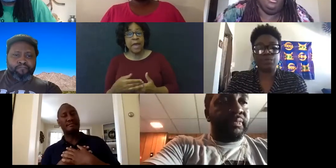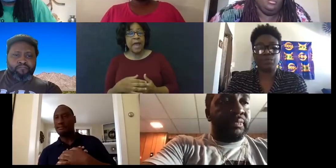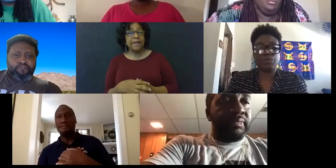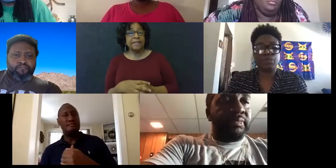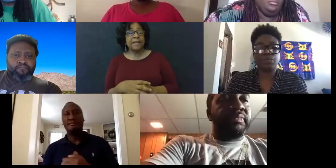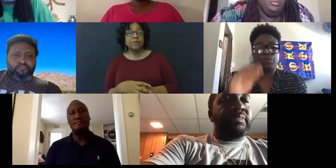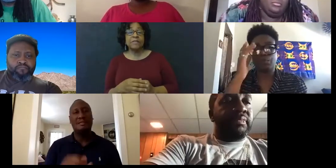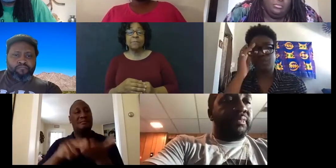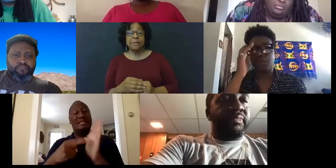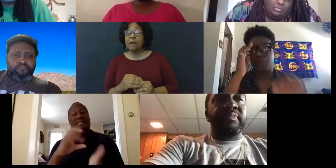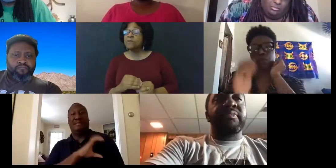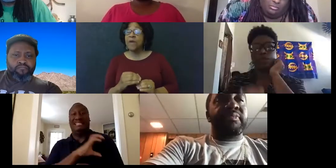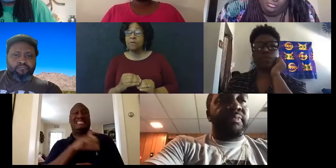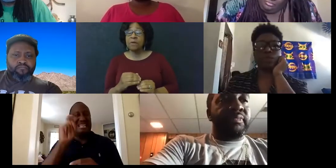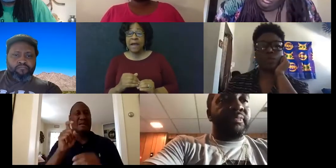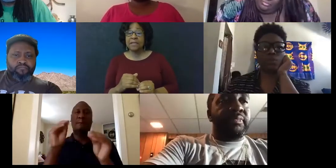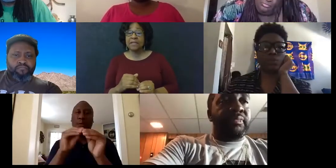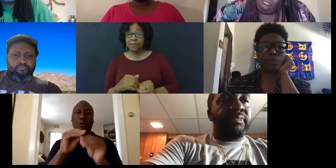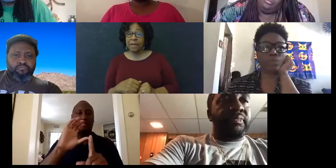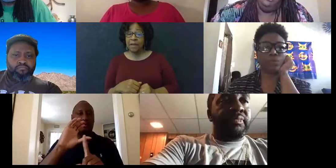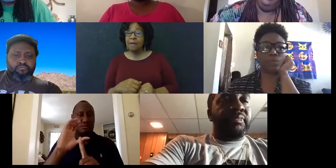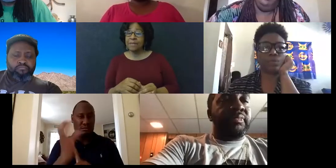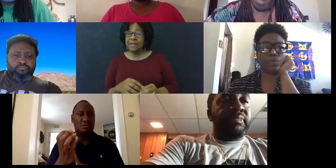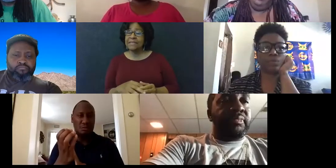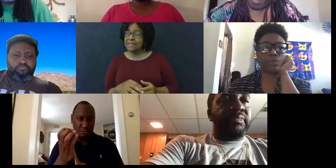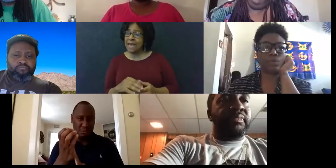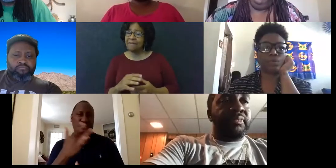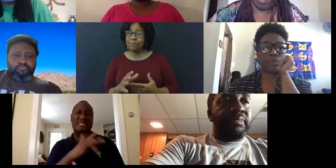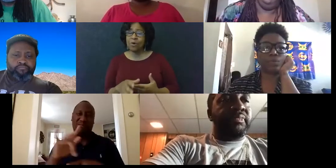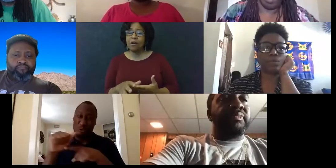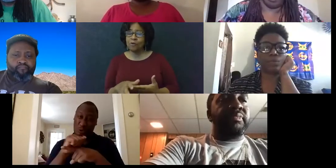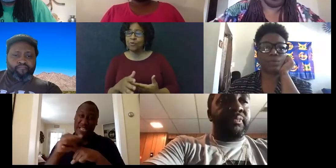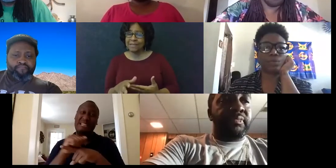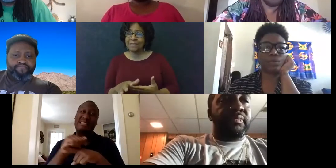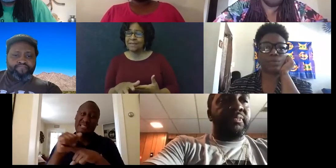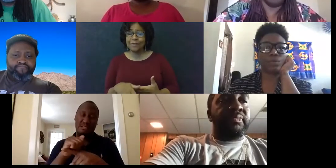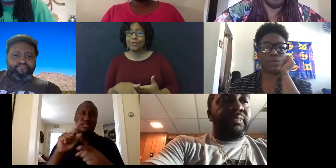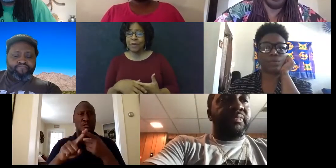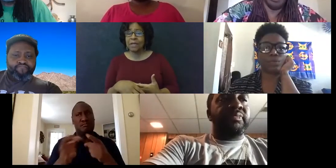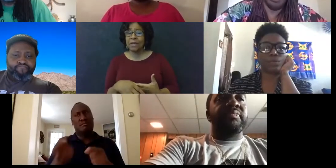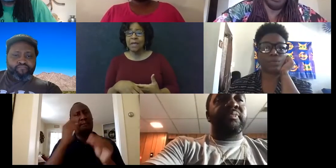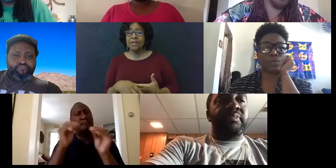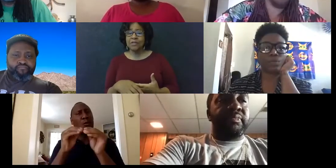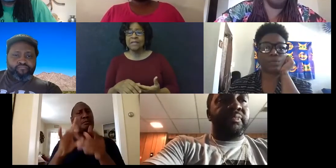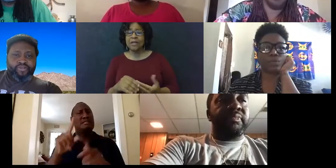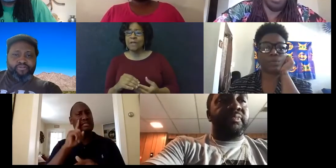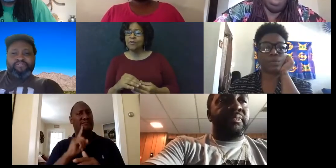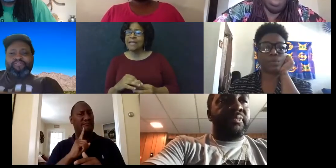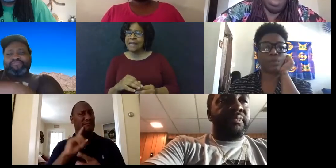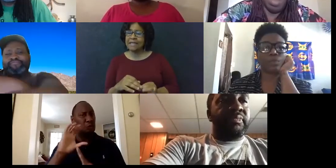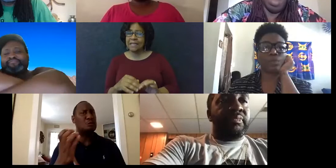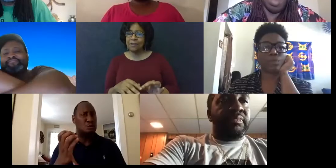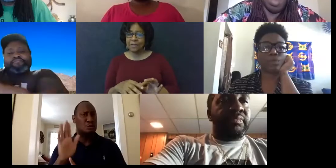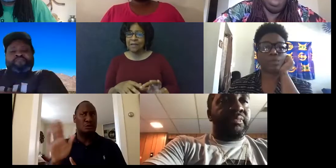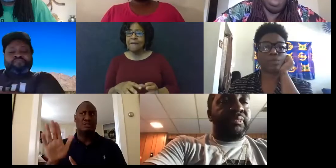work, and they didn't understand me. That was very impactful for me. Police need to have some more cultural sensitivity training so that they could